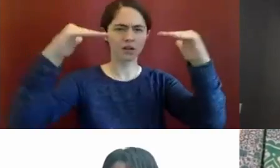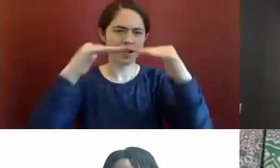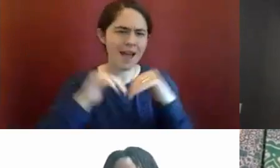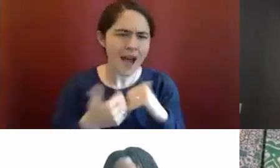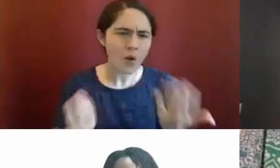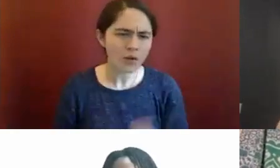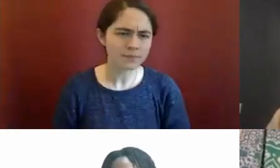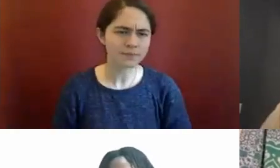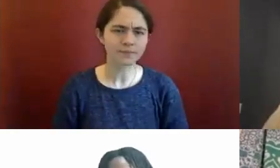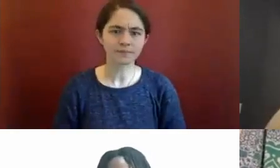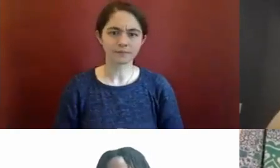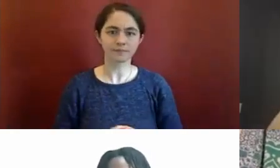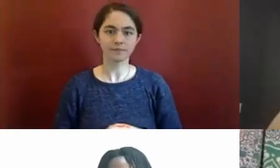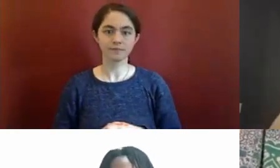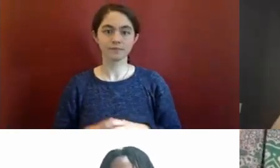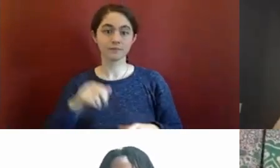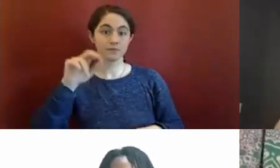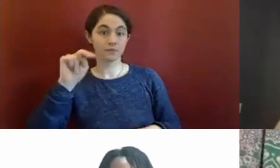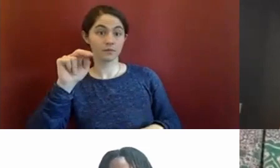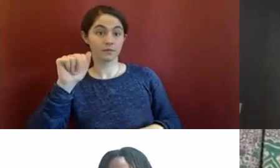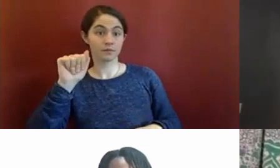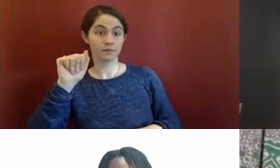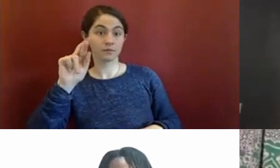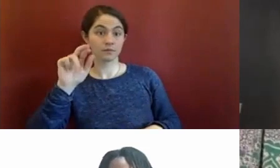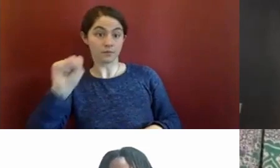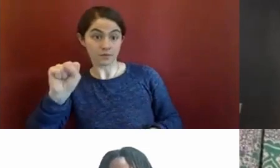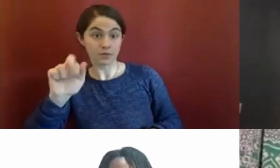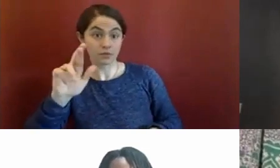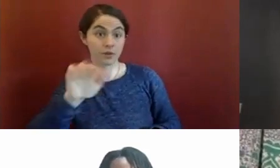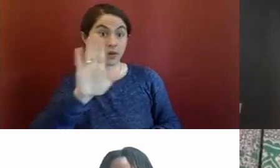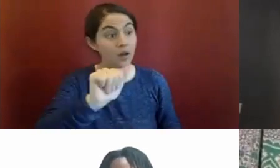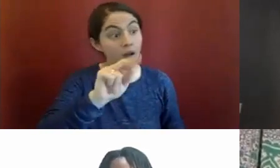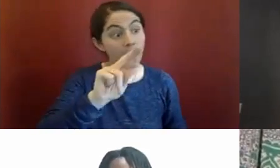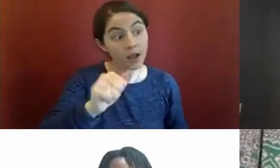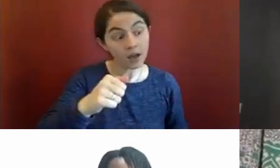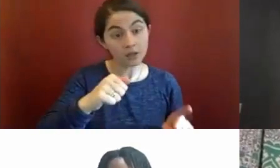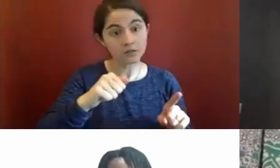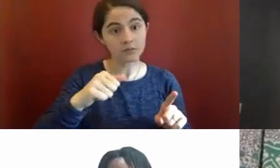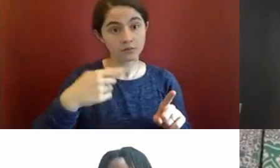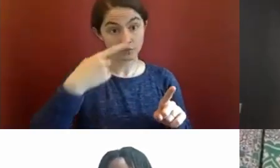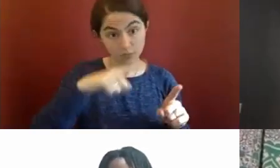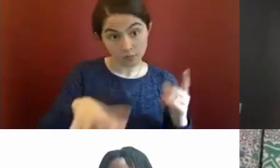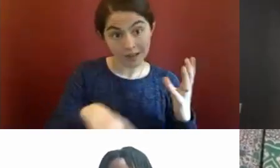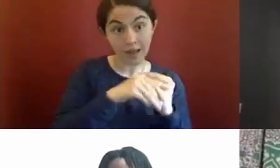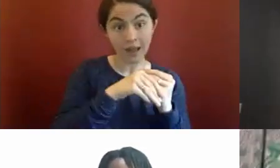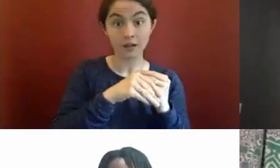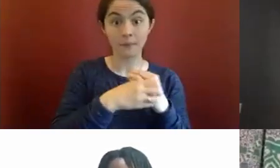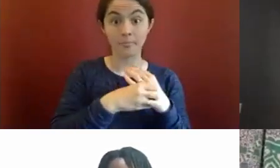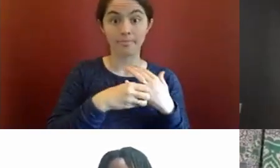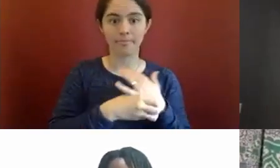Anna, do you have anything to add? Yeah. Could you repeat the question, Daphne, so I can write it on the chat for Anna?